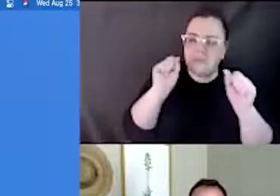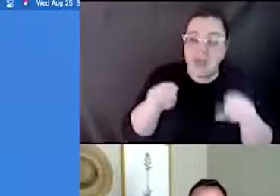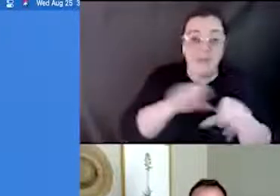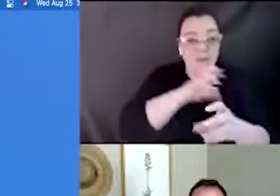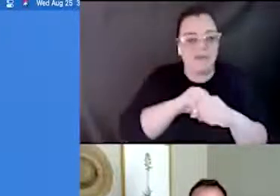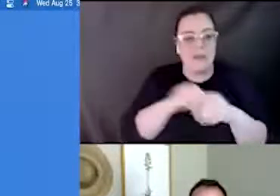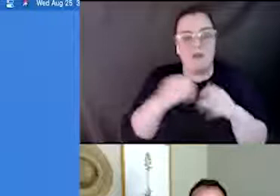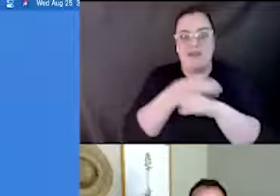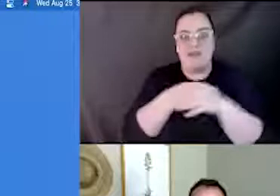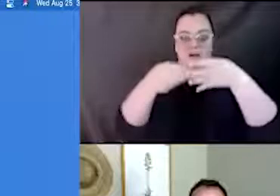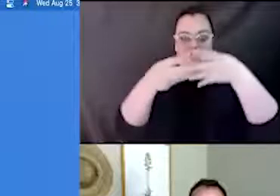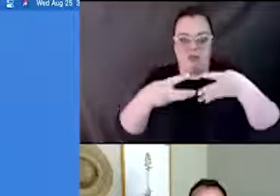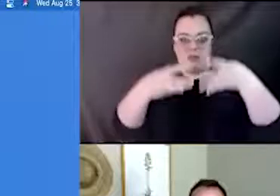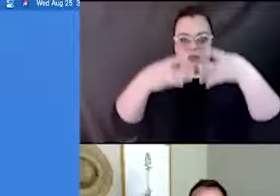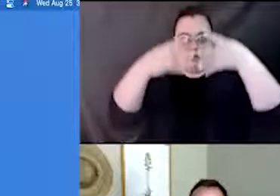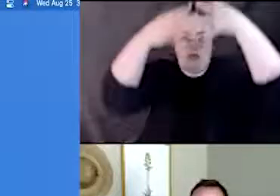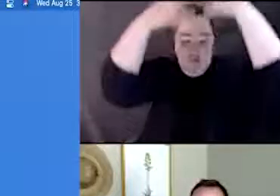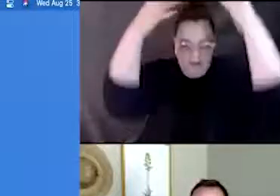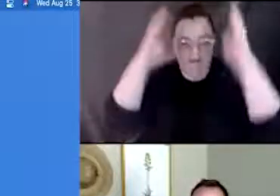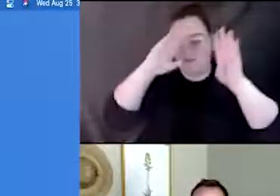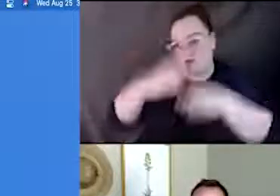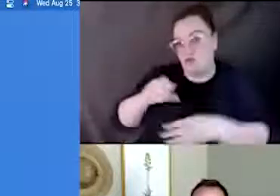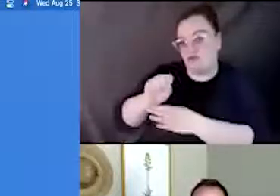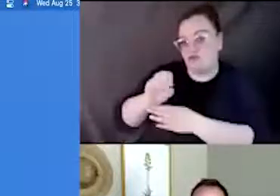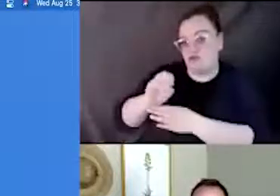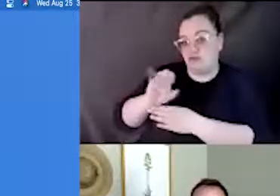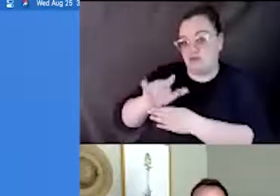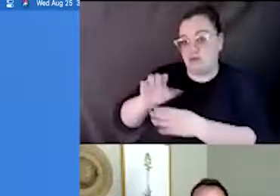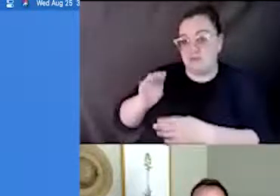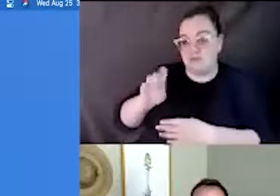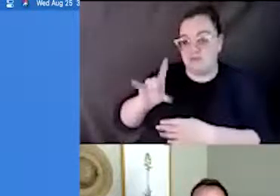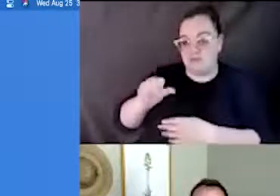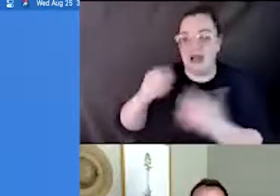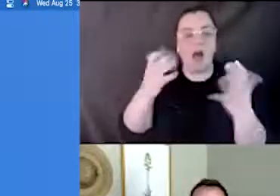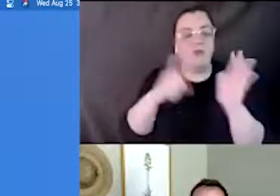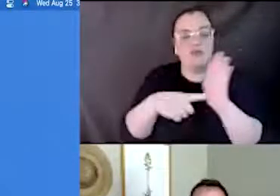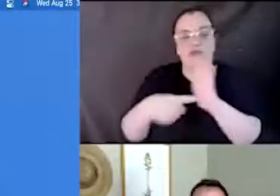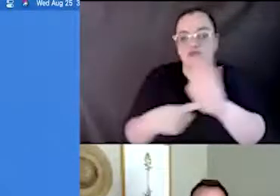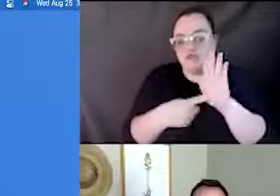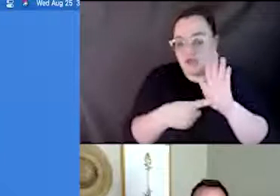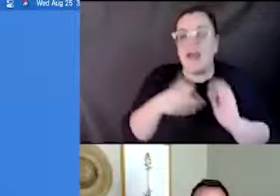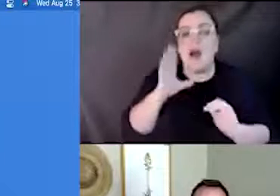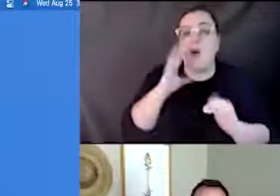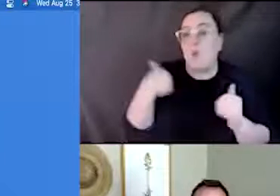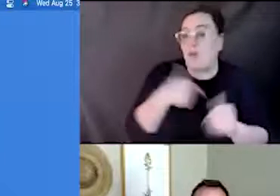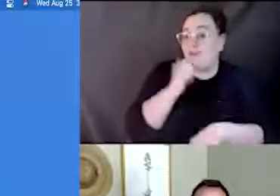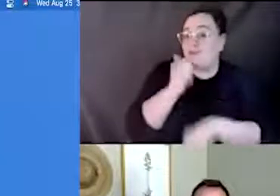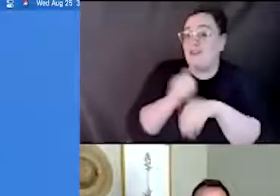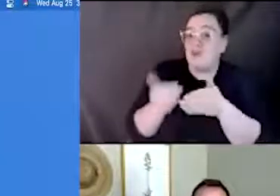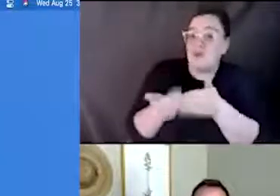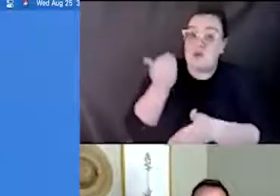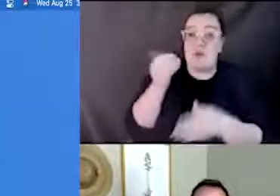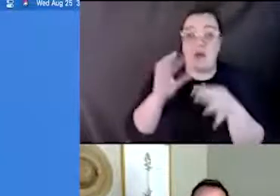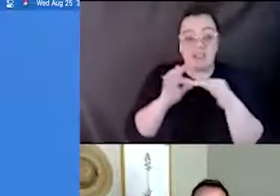and focus on the social media part of the messaging today, I just want to highlight that we do have new messaging over here, guidance for ShakeOut